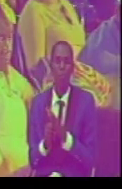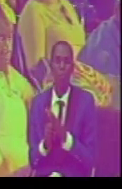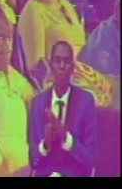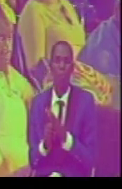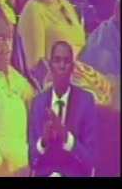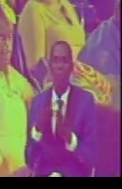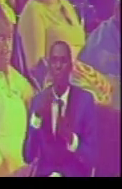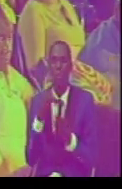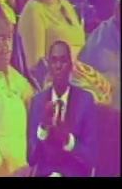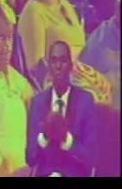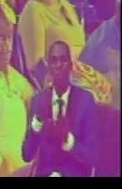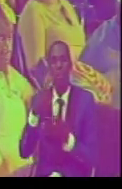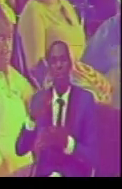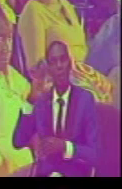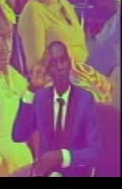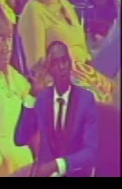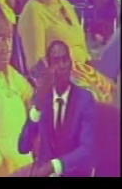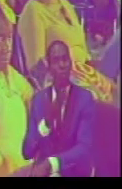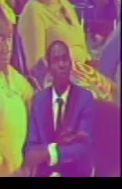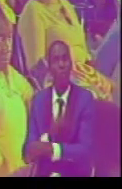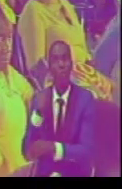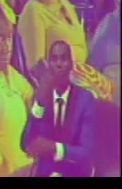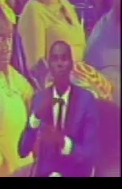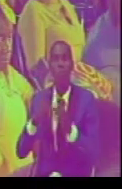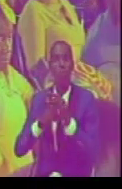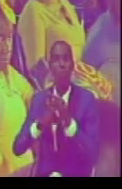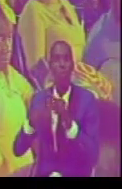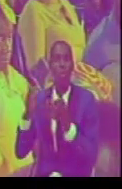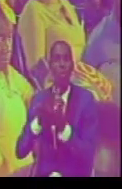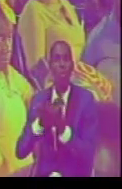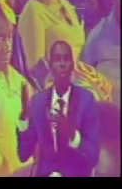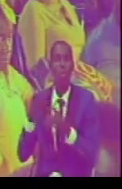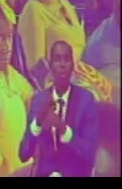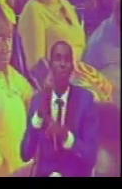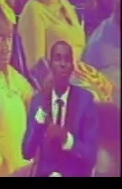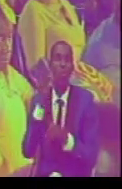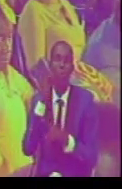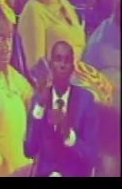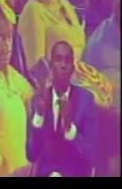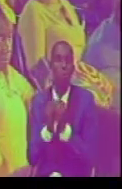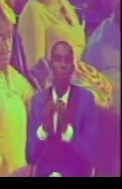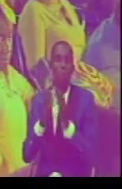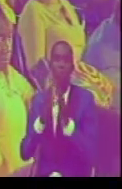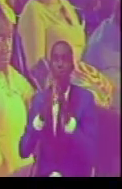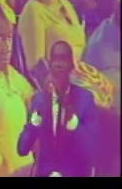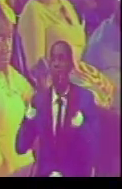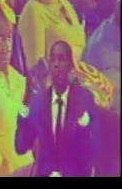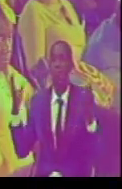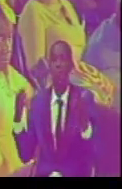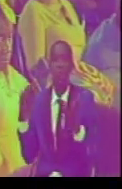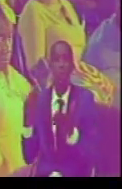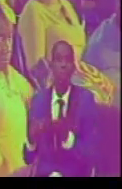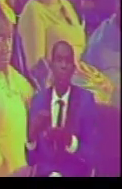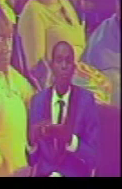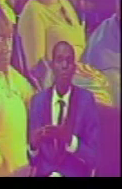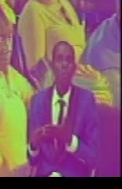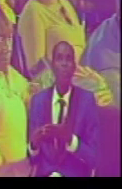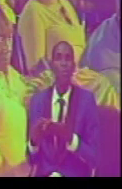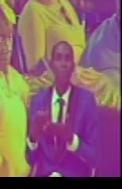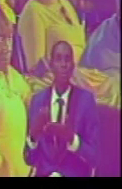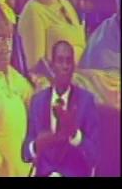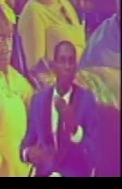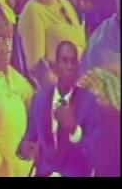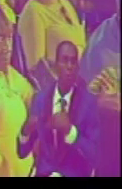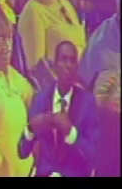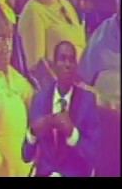the testify of her son, who ran away from home with a huge amount of money.